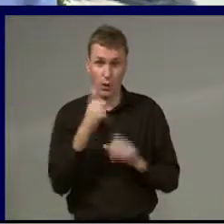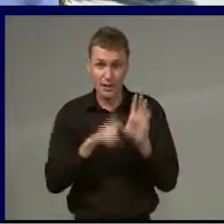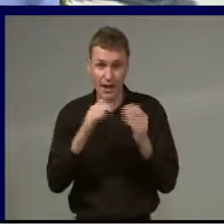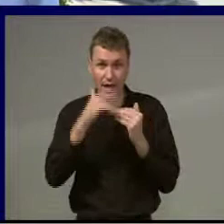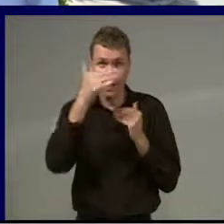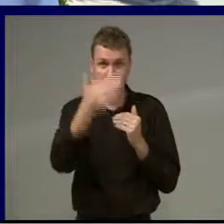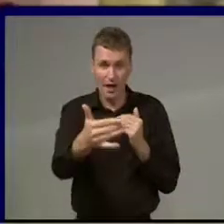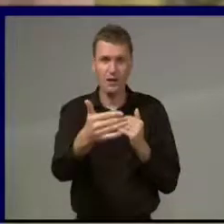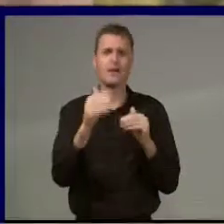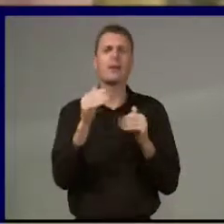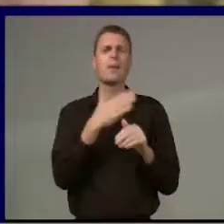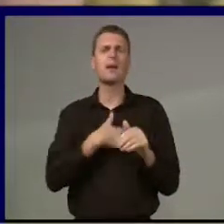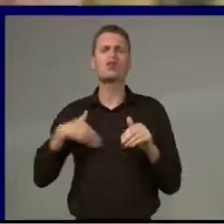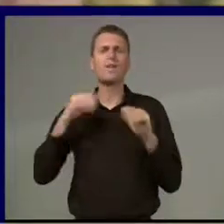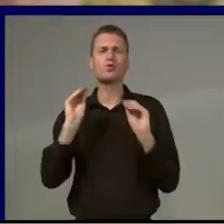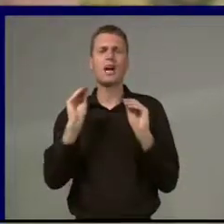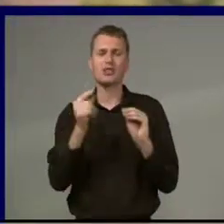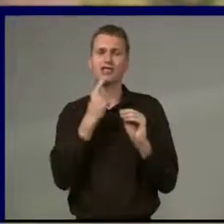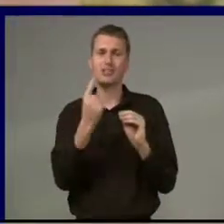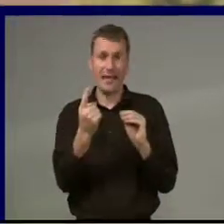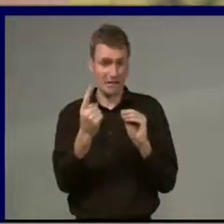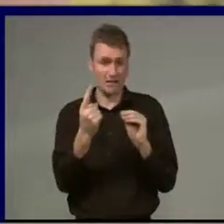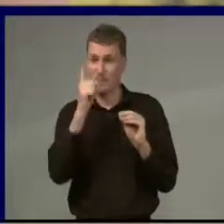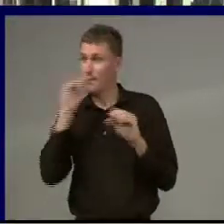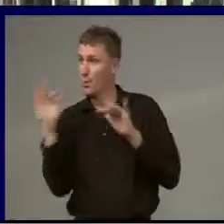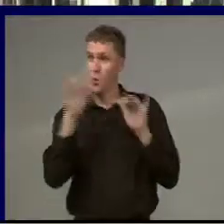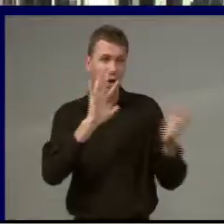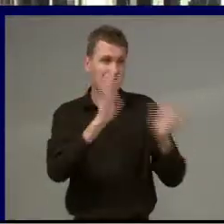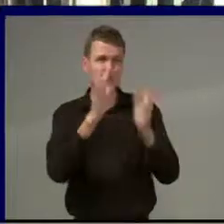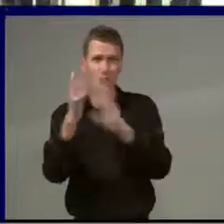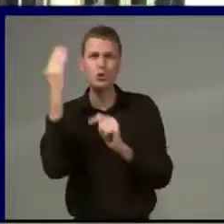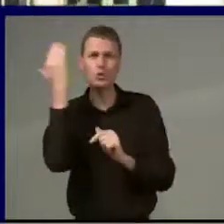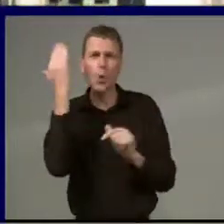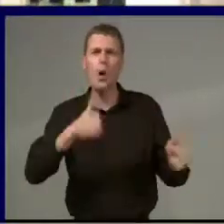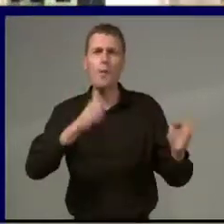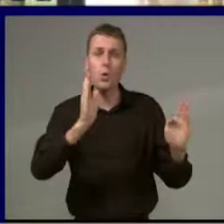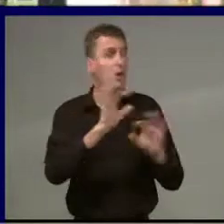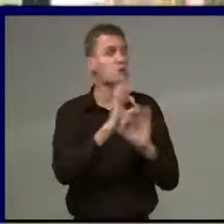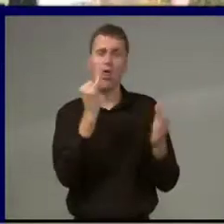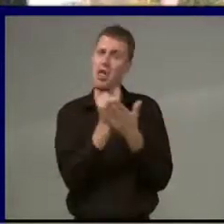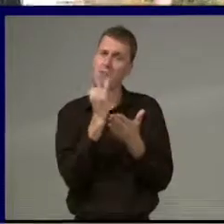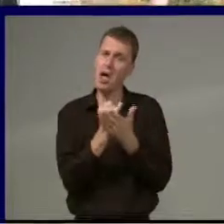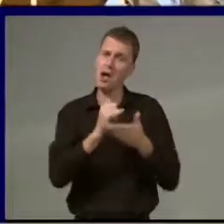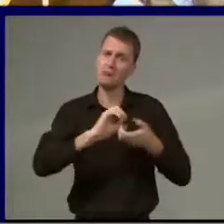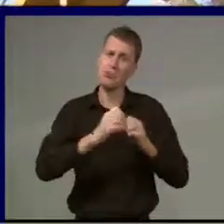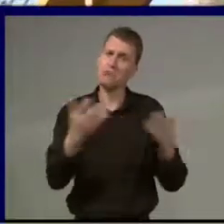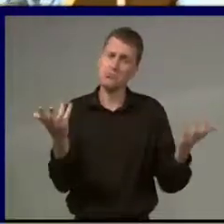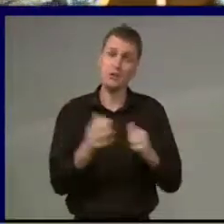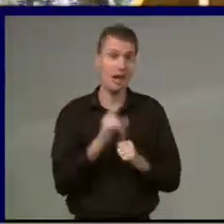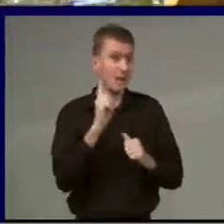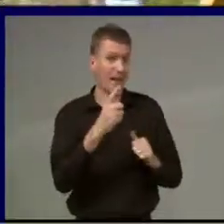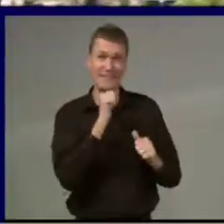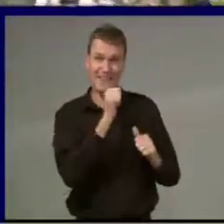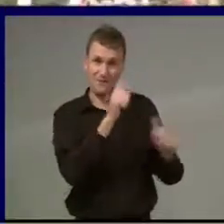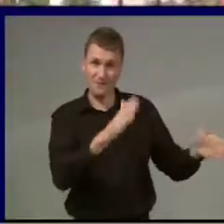and the Education Ministry says vandalism hasn't turned out to be much of a problem. But the longer these schools stay empty, the chance of a vandal